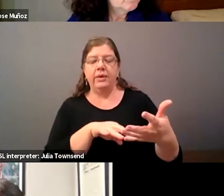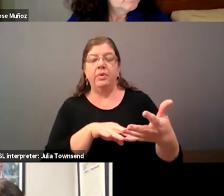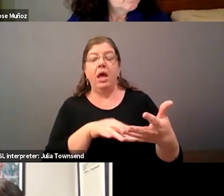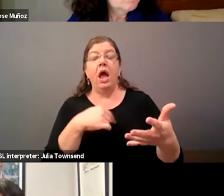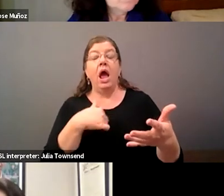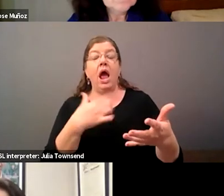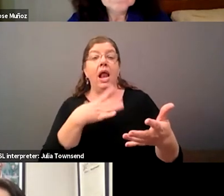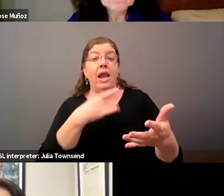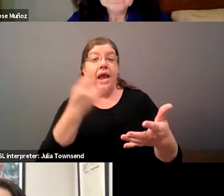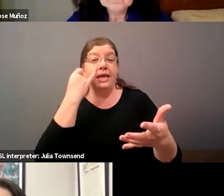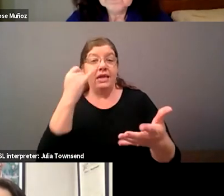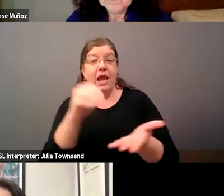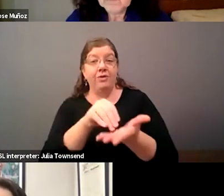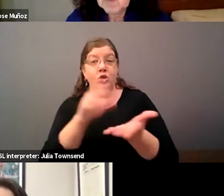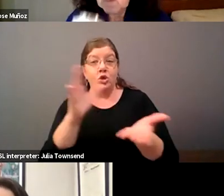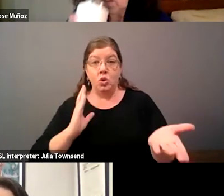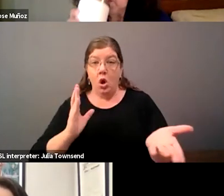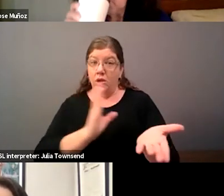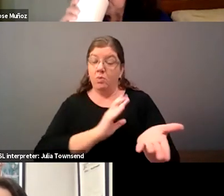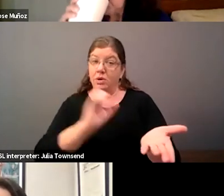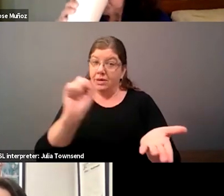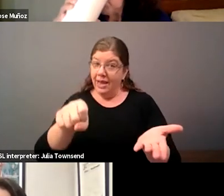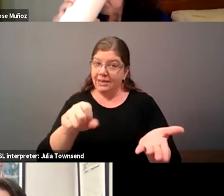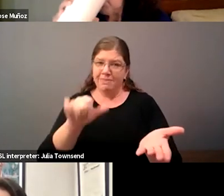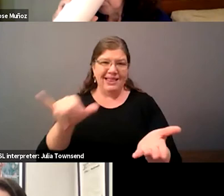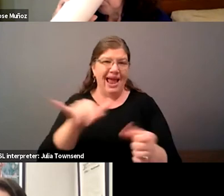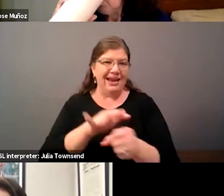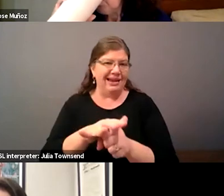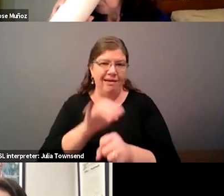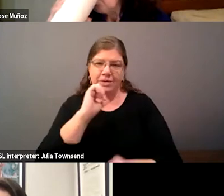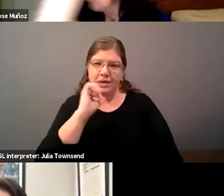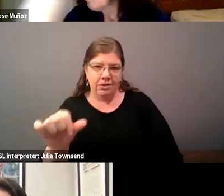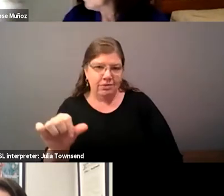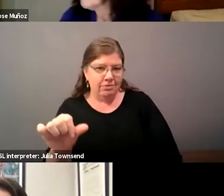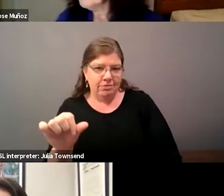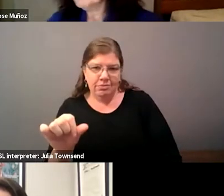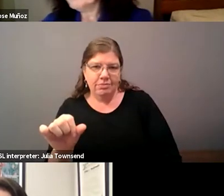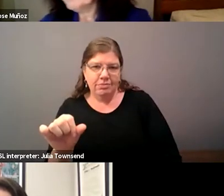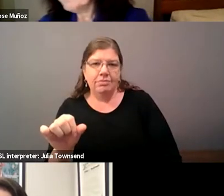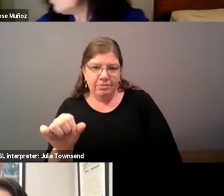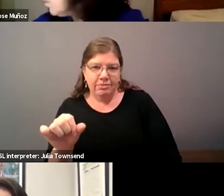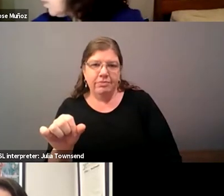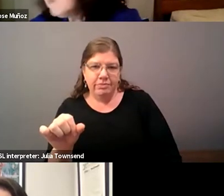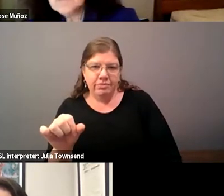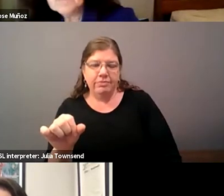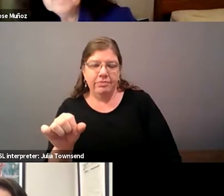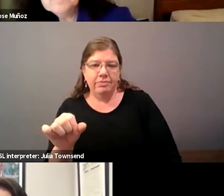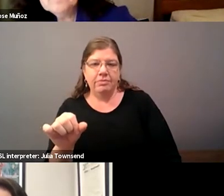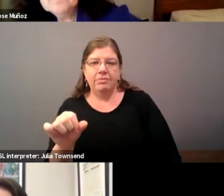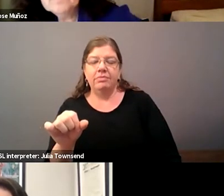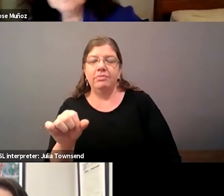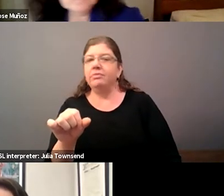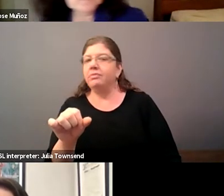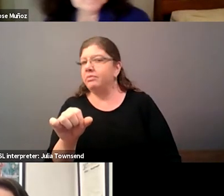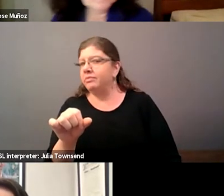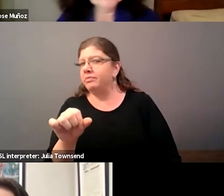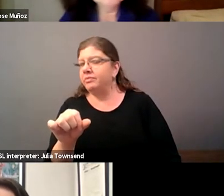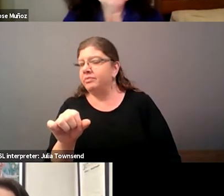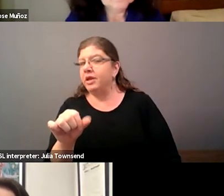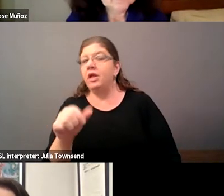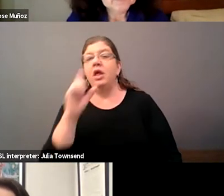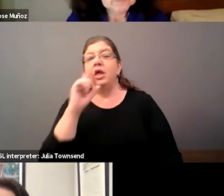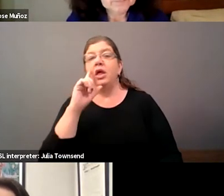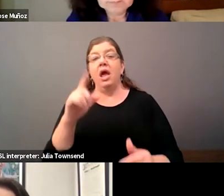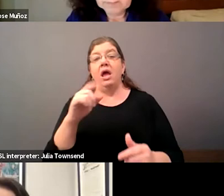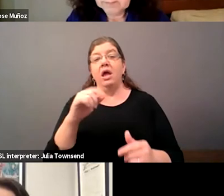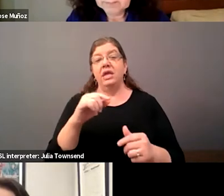the idea of the student on the board but it doesn't go far enough all rights law firm in san francisco and encourage you all